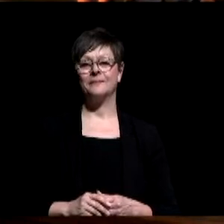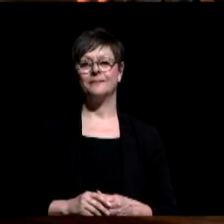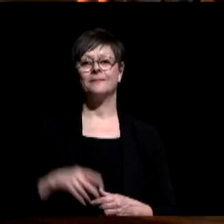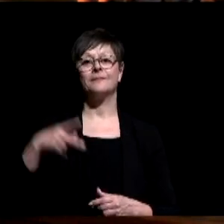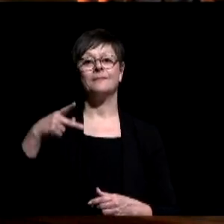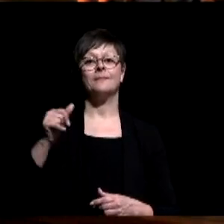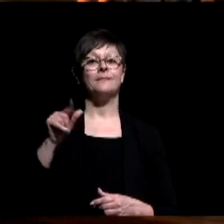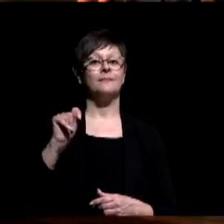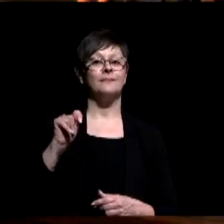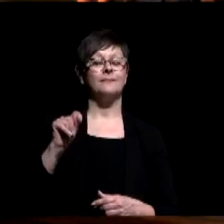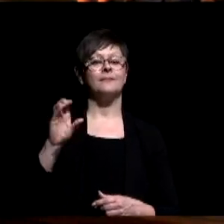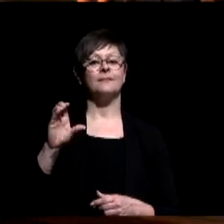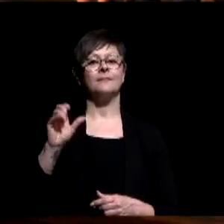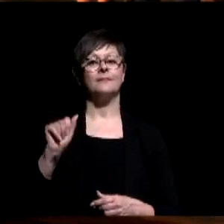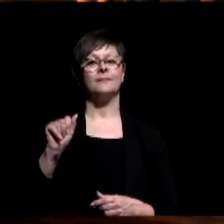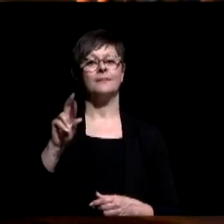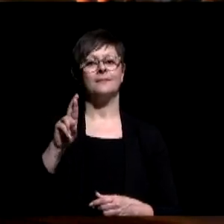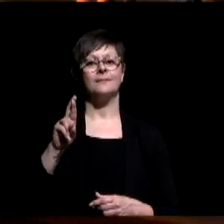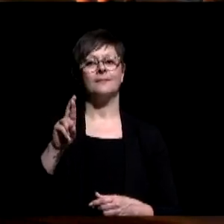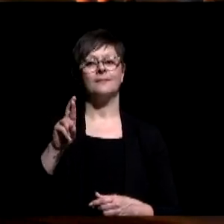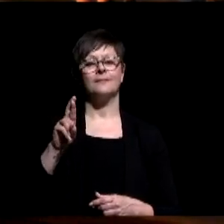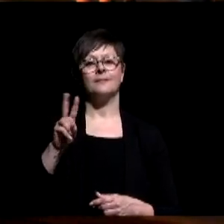Pat Carbage.